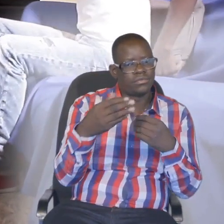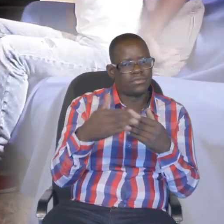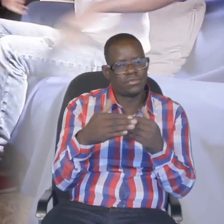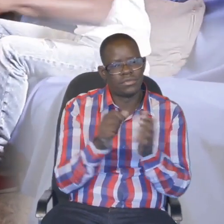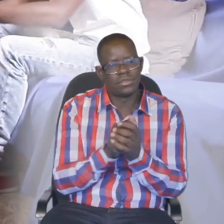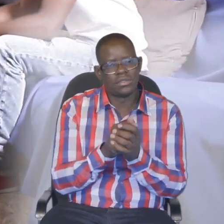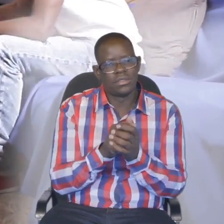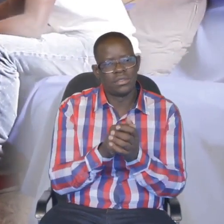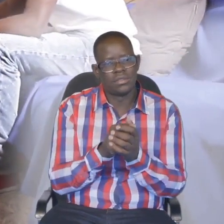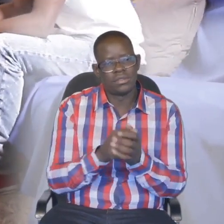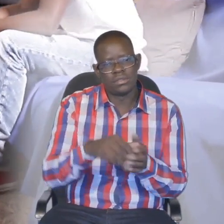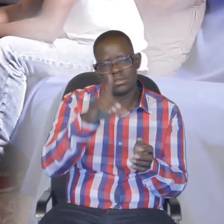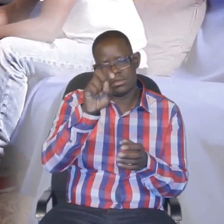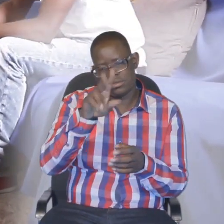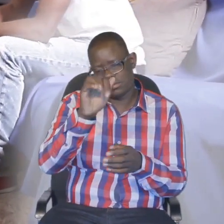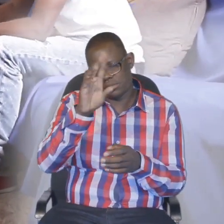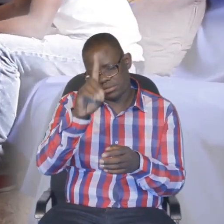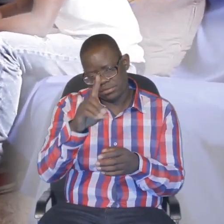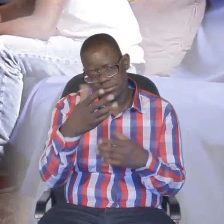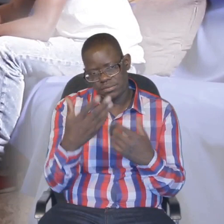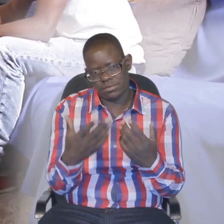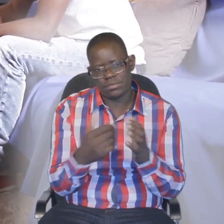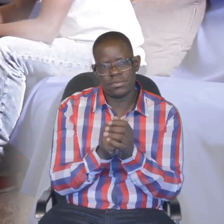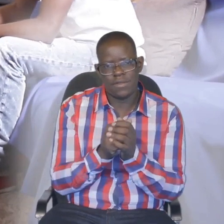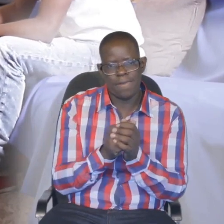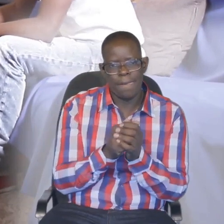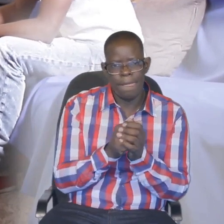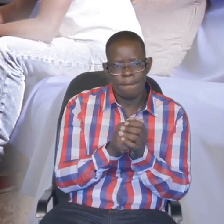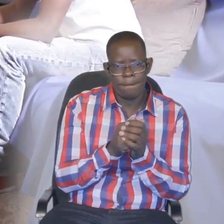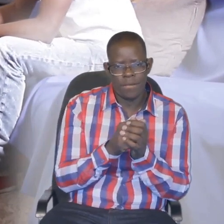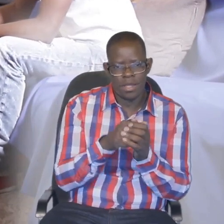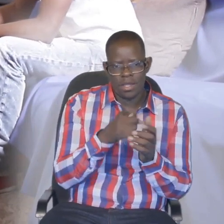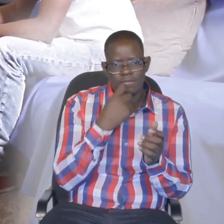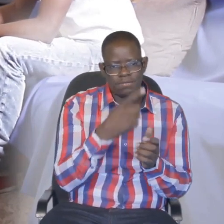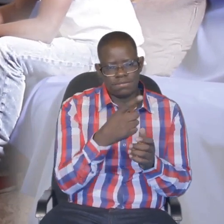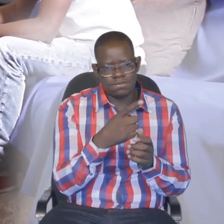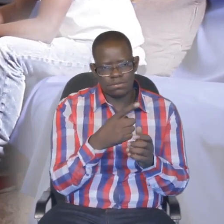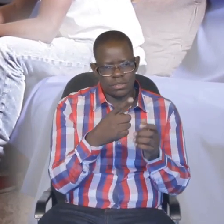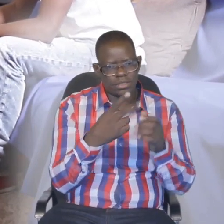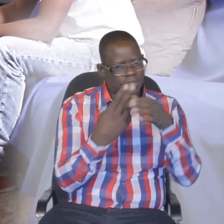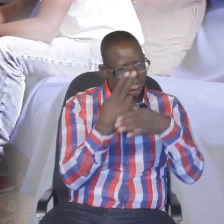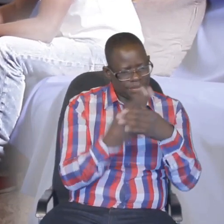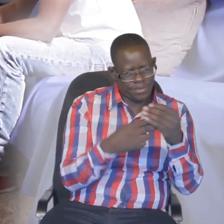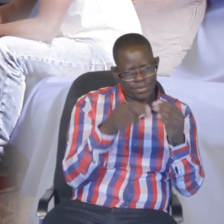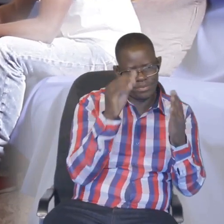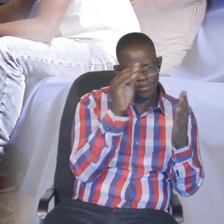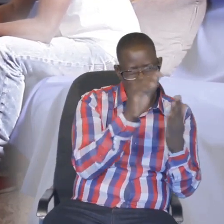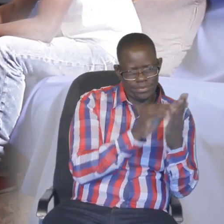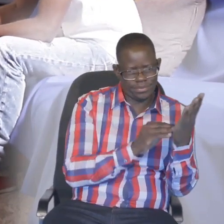Michelle. So David here was making fun of me earlier about my lack of knowledge about some, was it double entry?